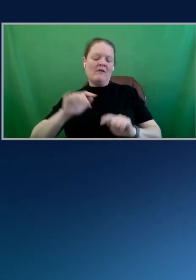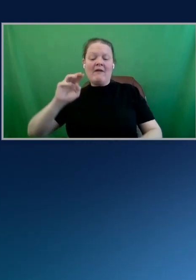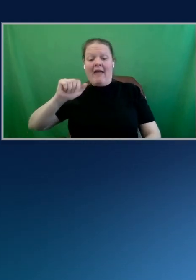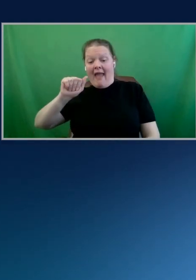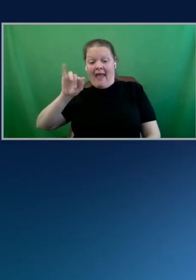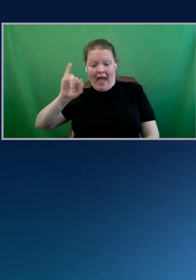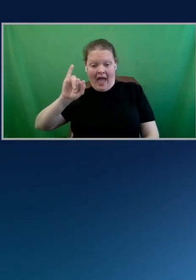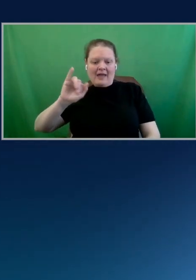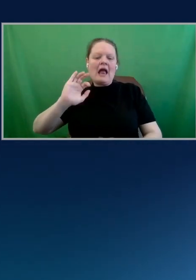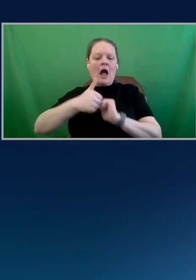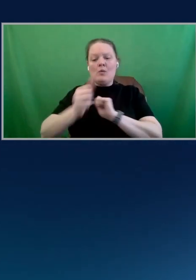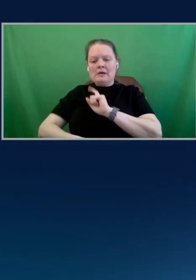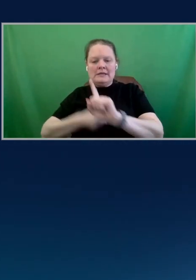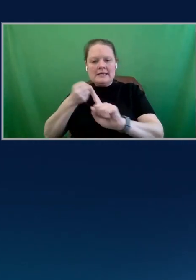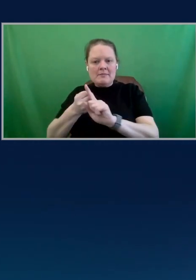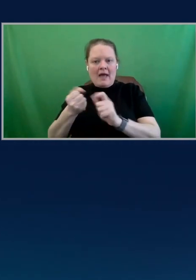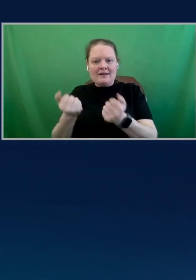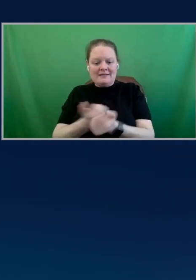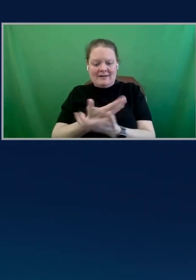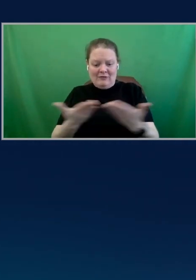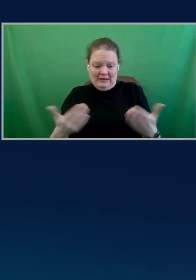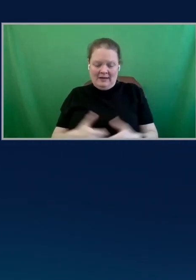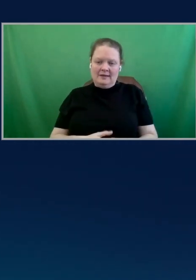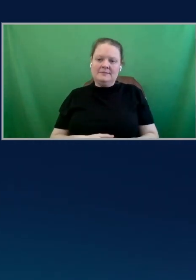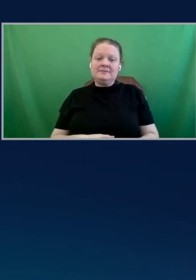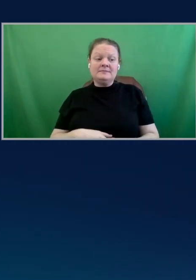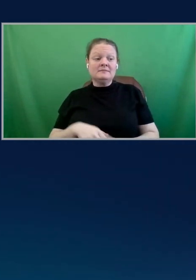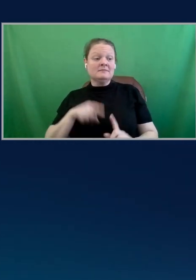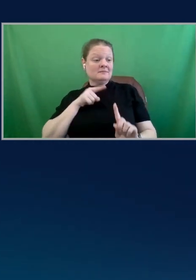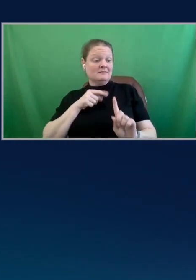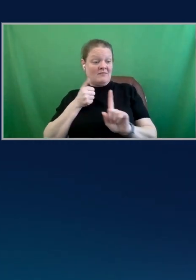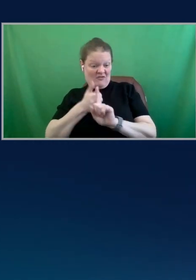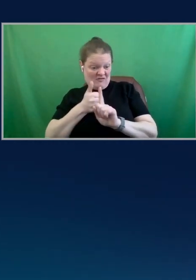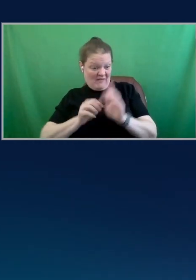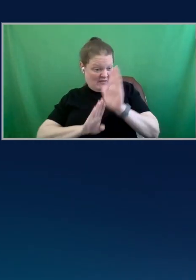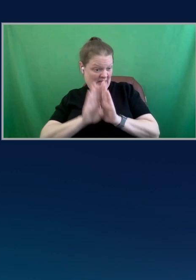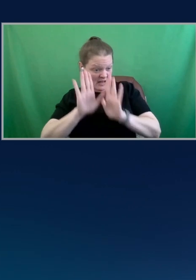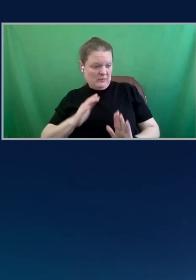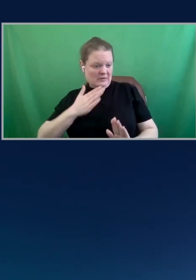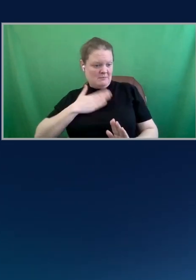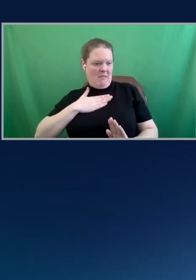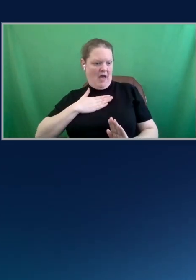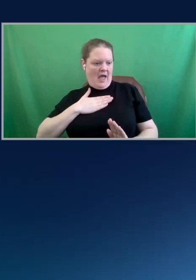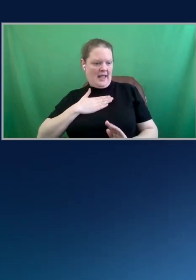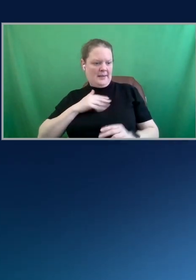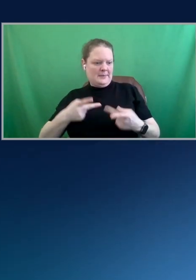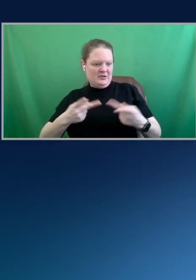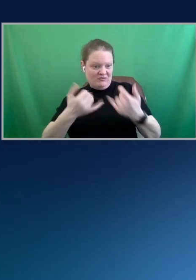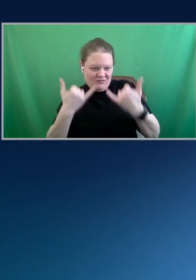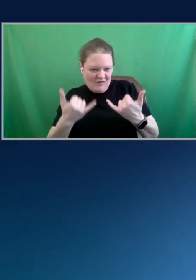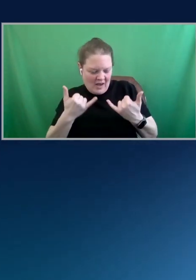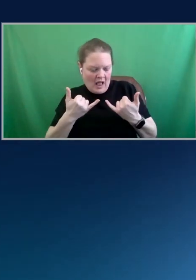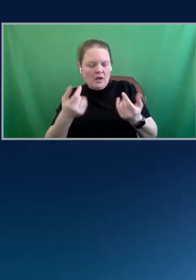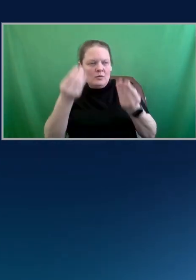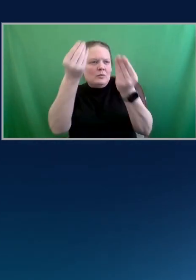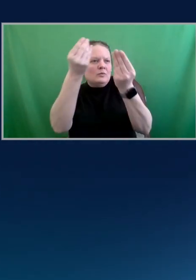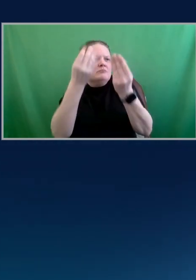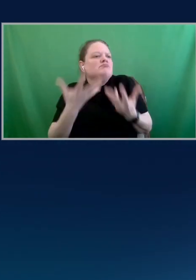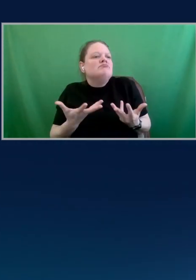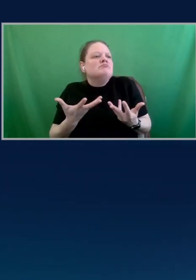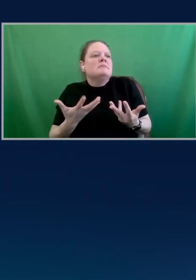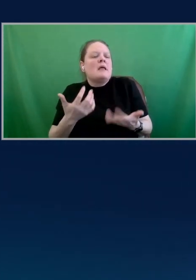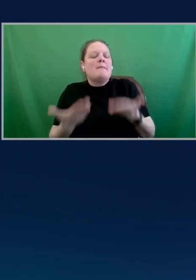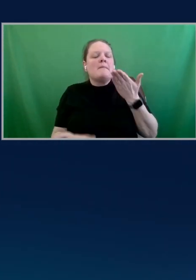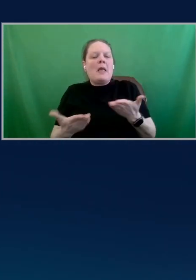things. If you were a developer sitting in my shoes, what would you tell me that would perhaps convince